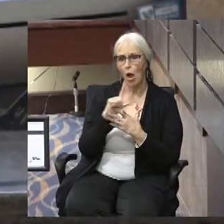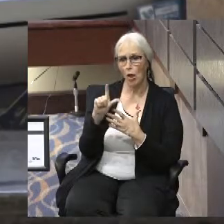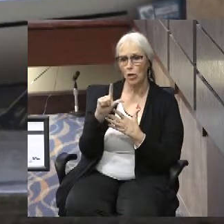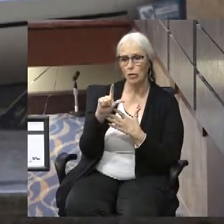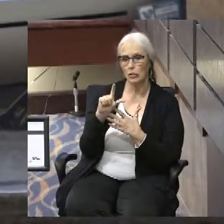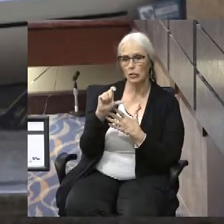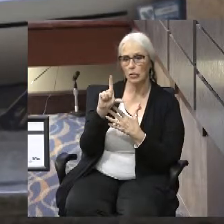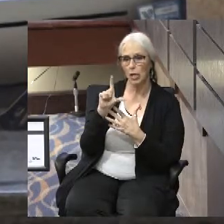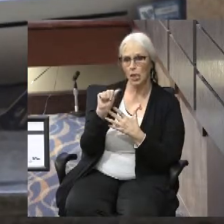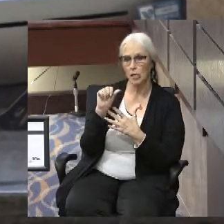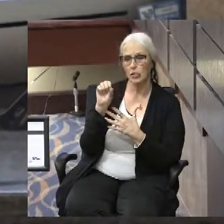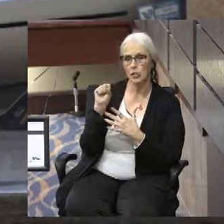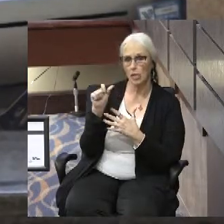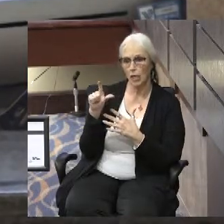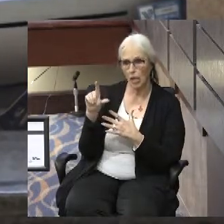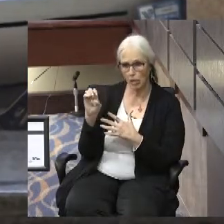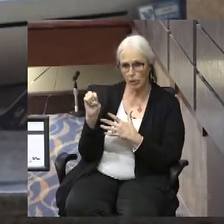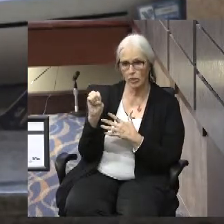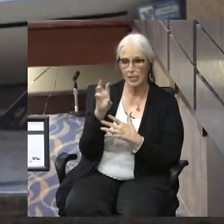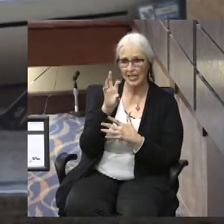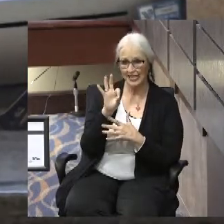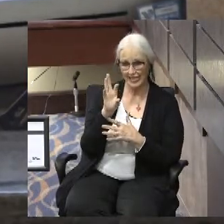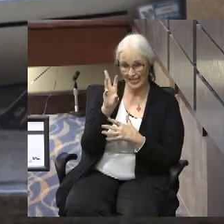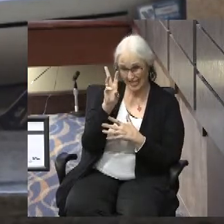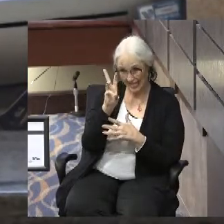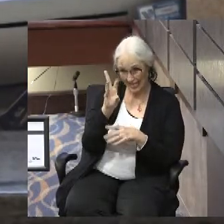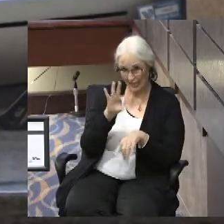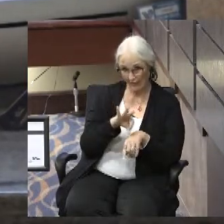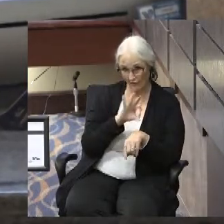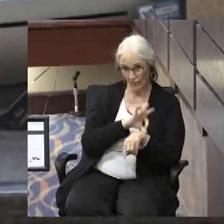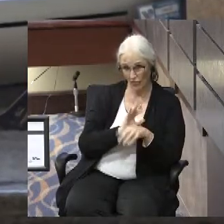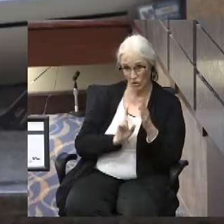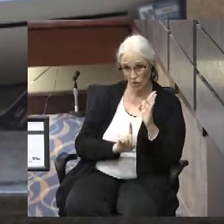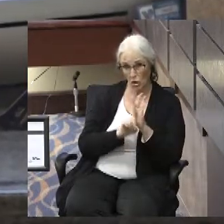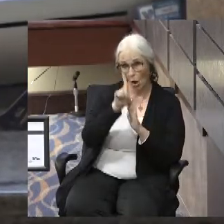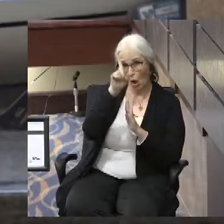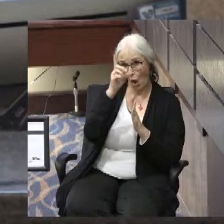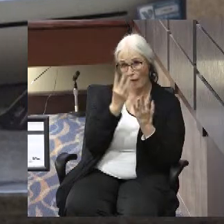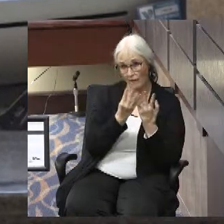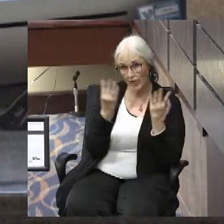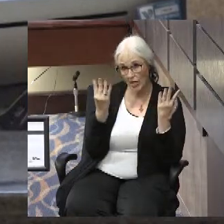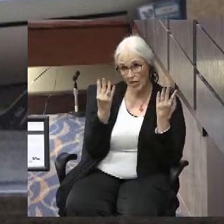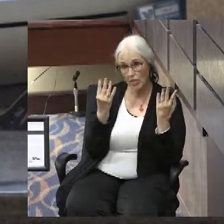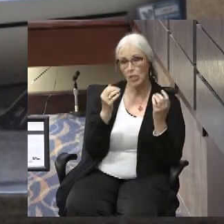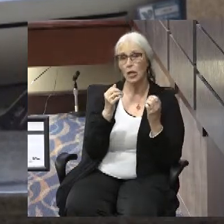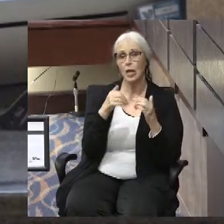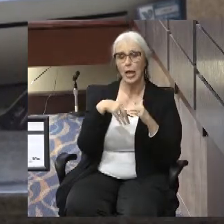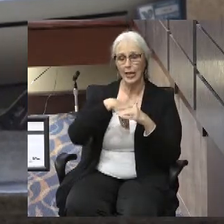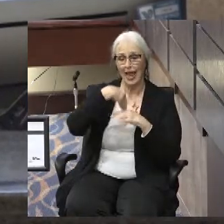will there be a 6-foot tall fence with landscaping outside of that? Yes, so